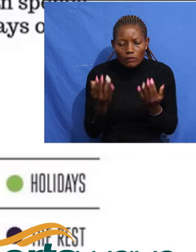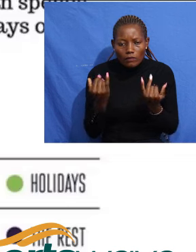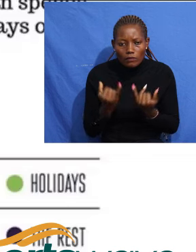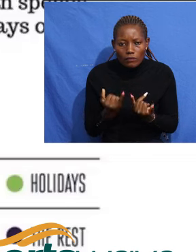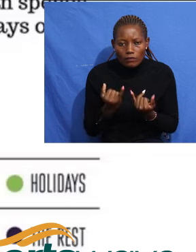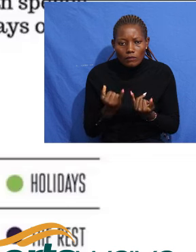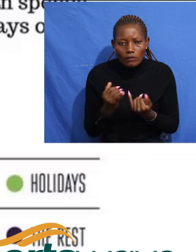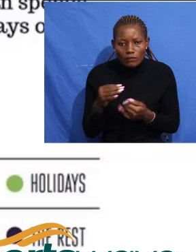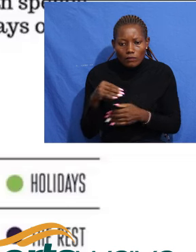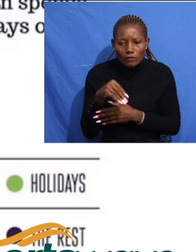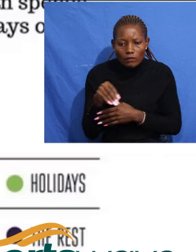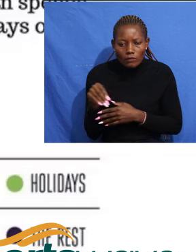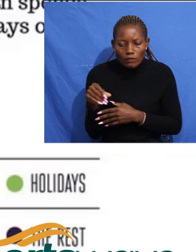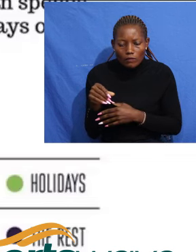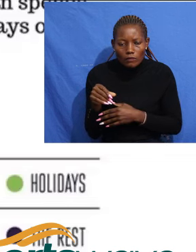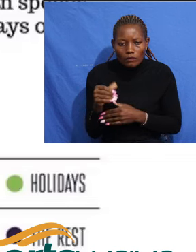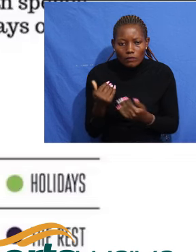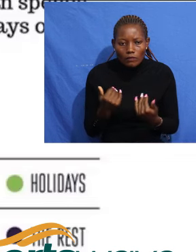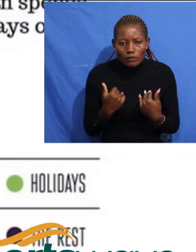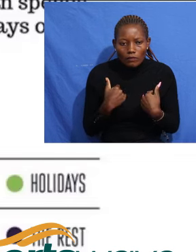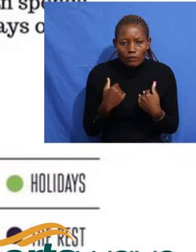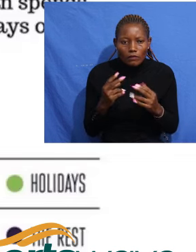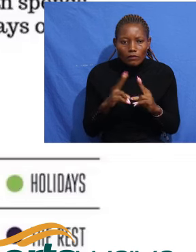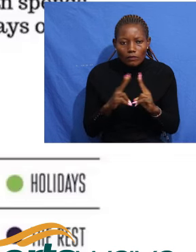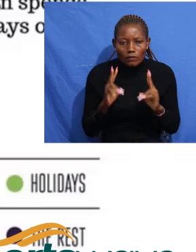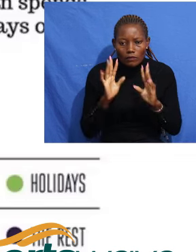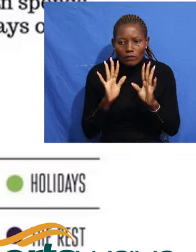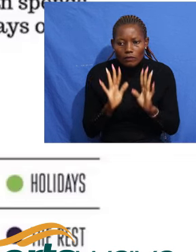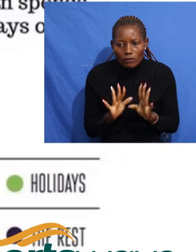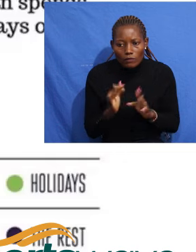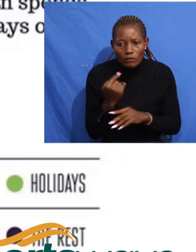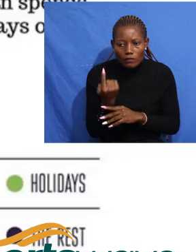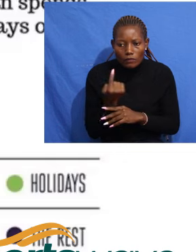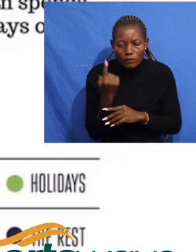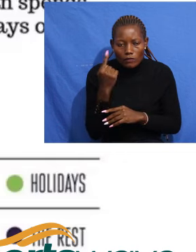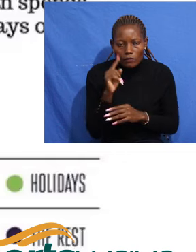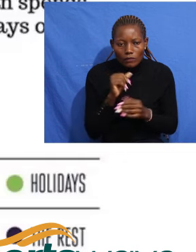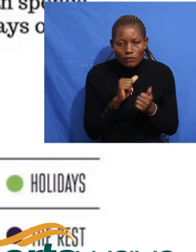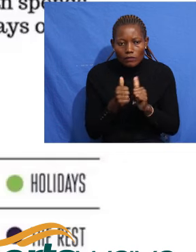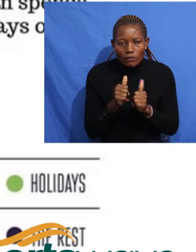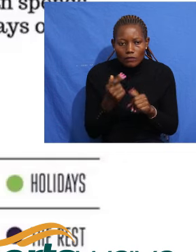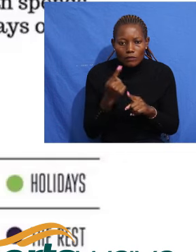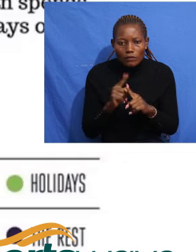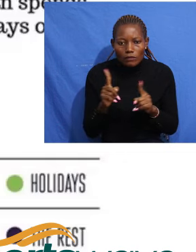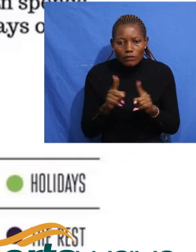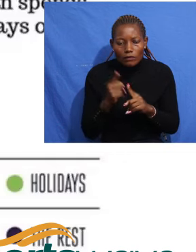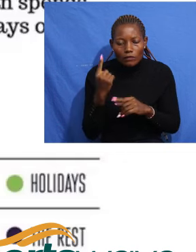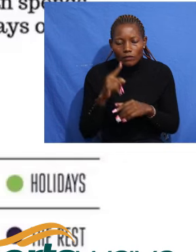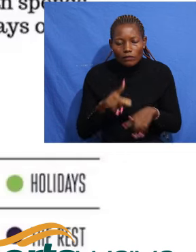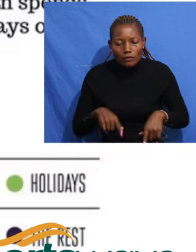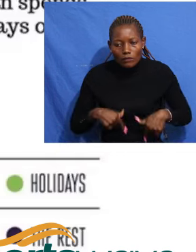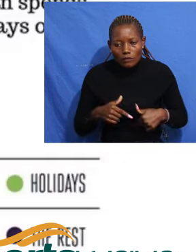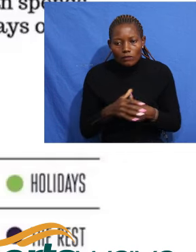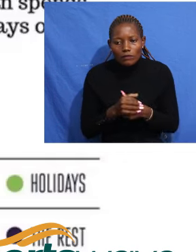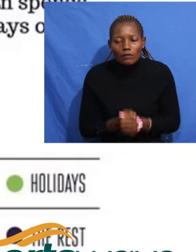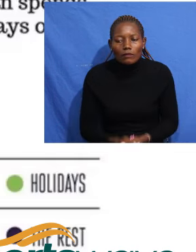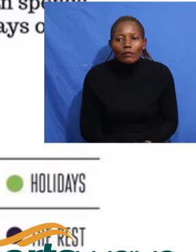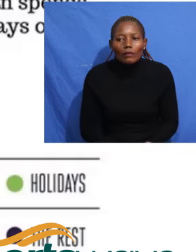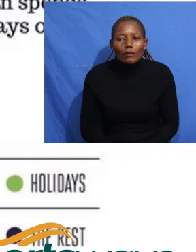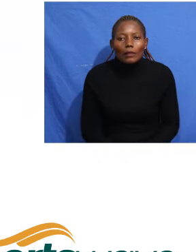the quality of sleep is very important, not only for the sports, but also for your life.